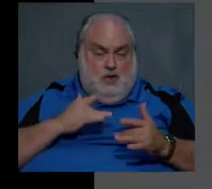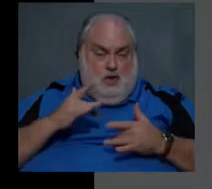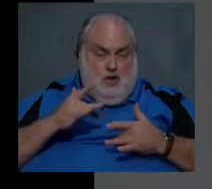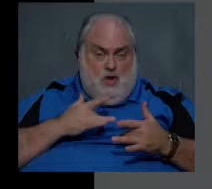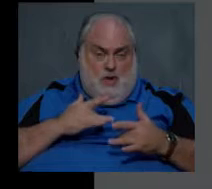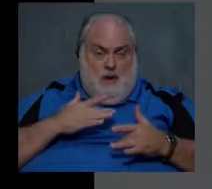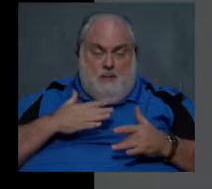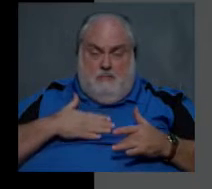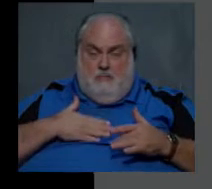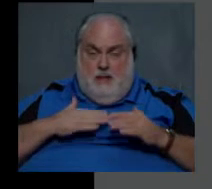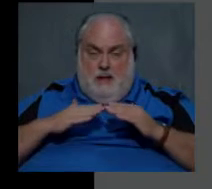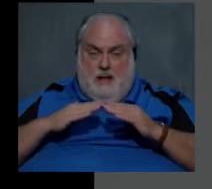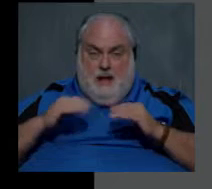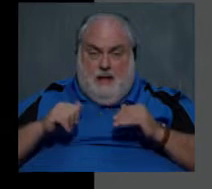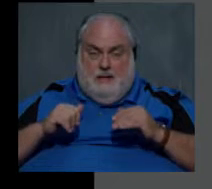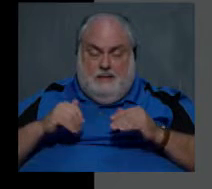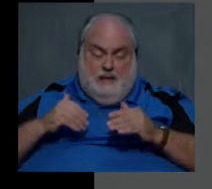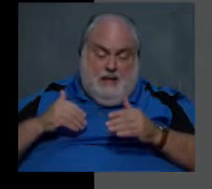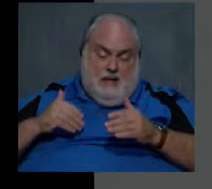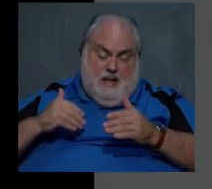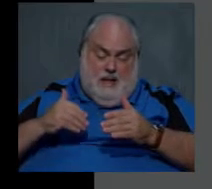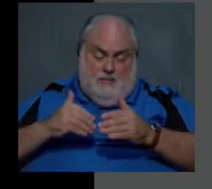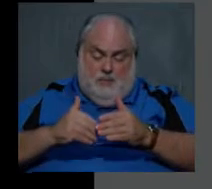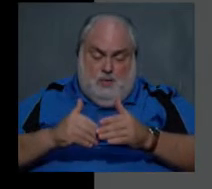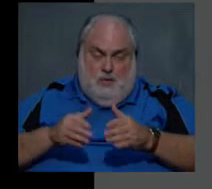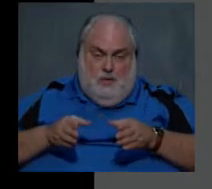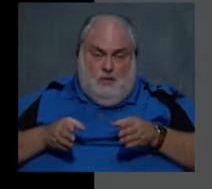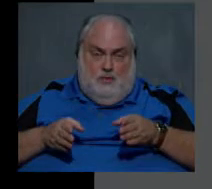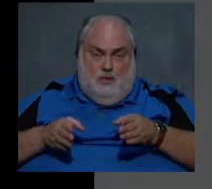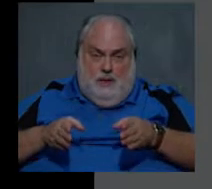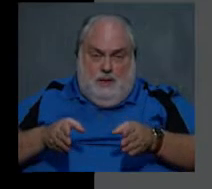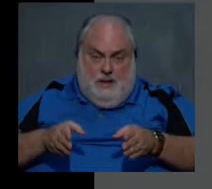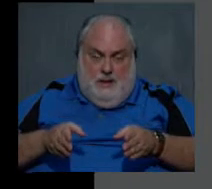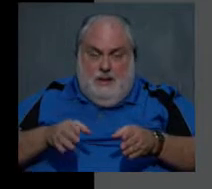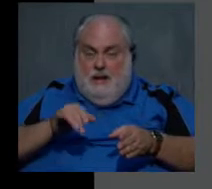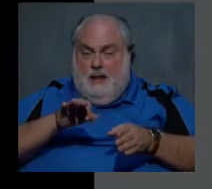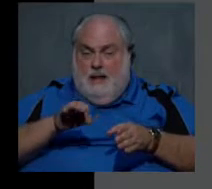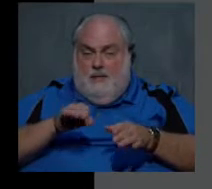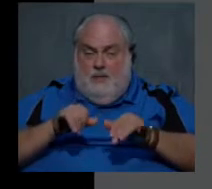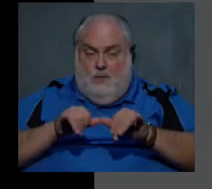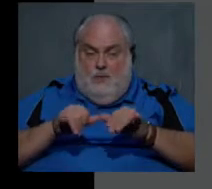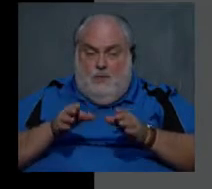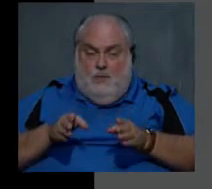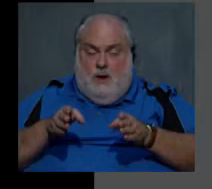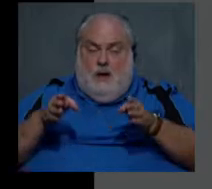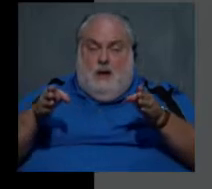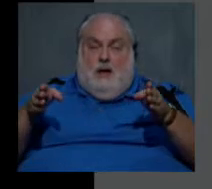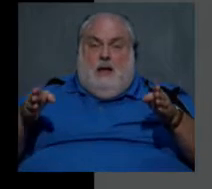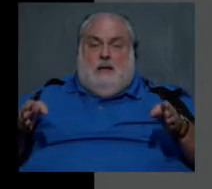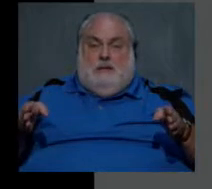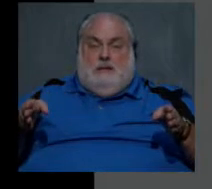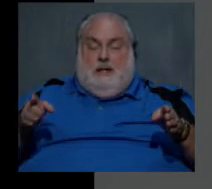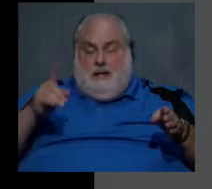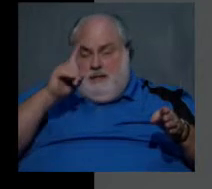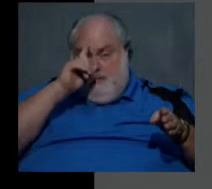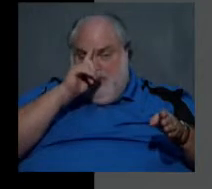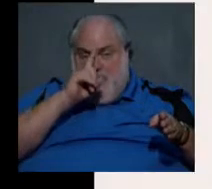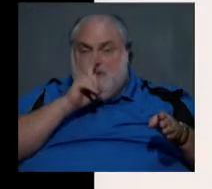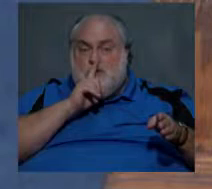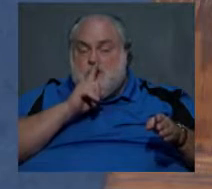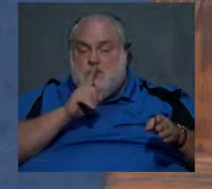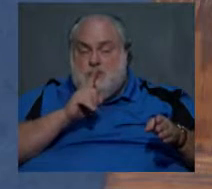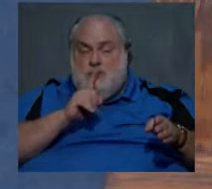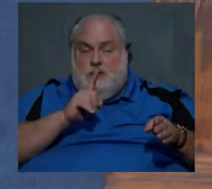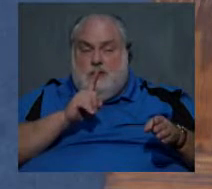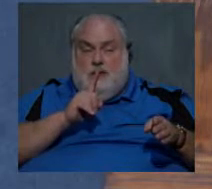is all the way up to the street. And if they go ahead and widen the road, I wanted to make sure